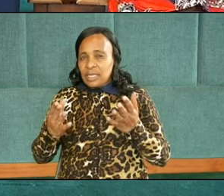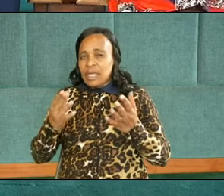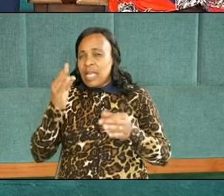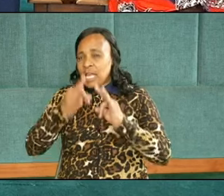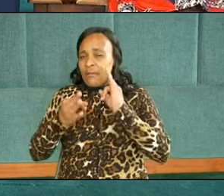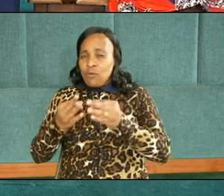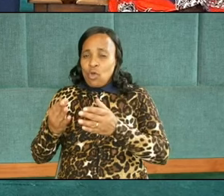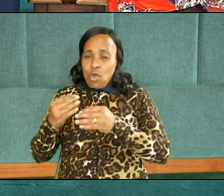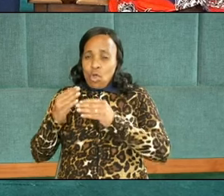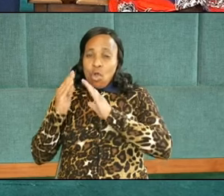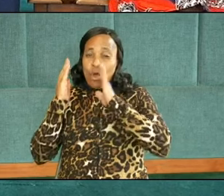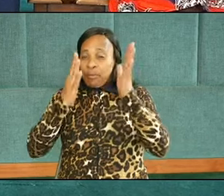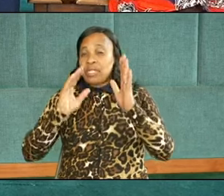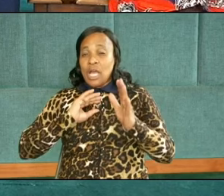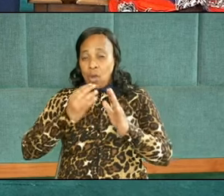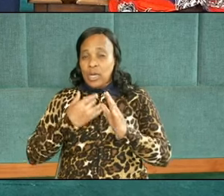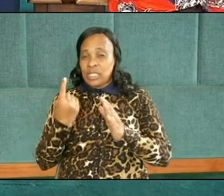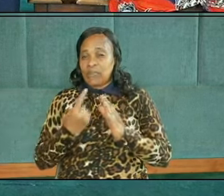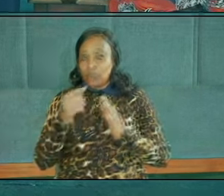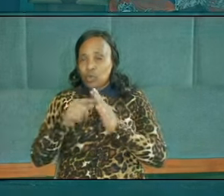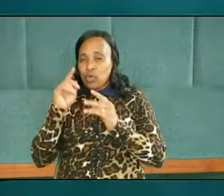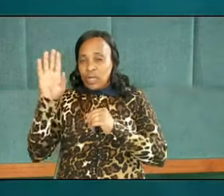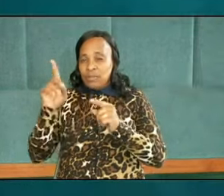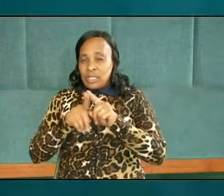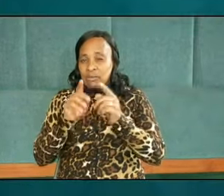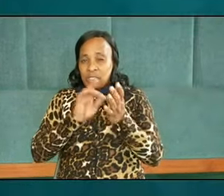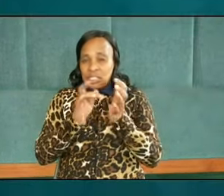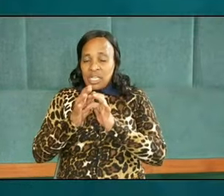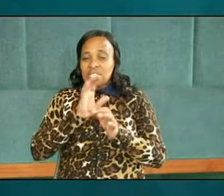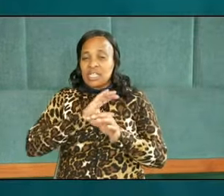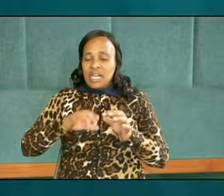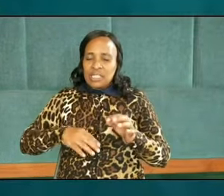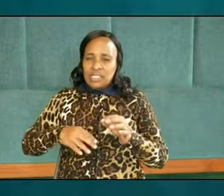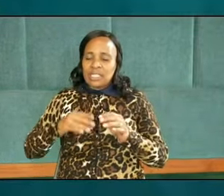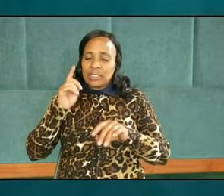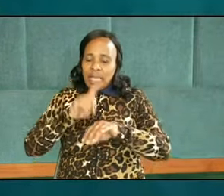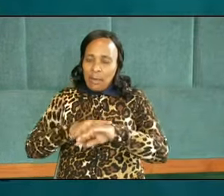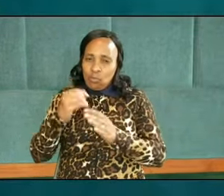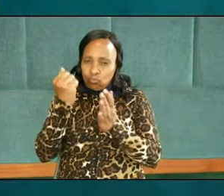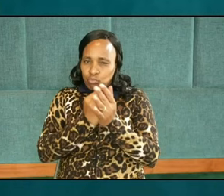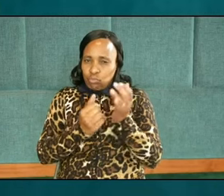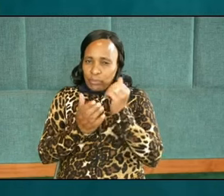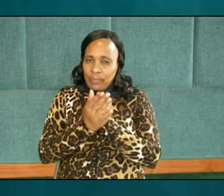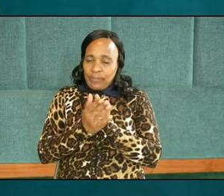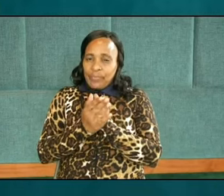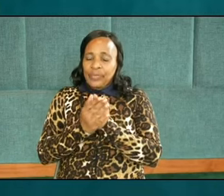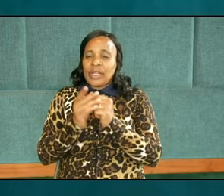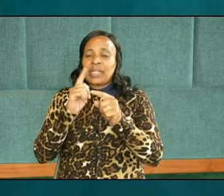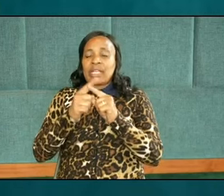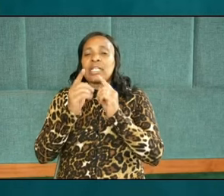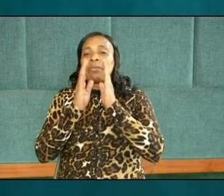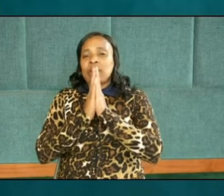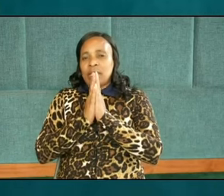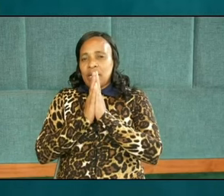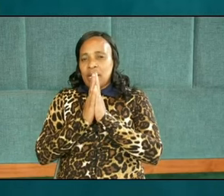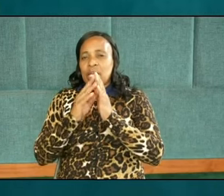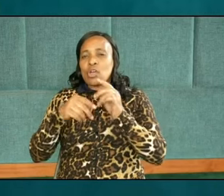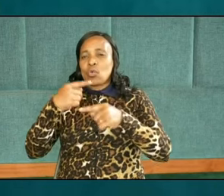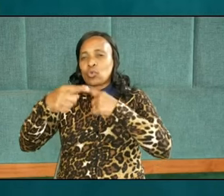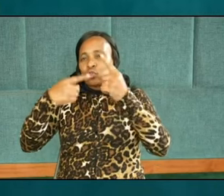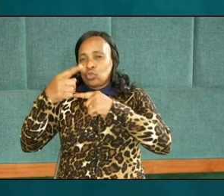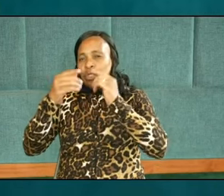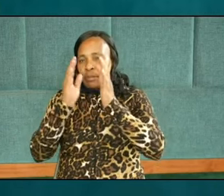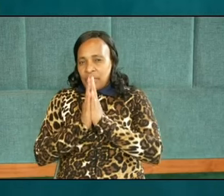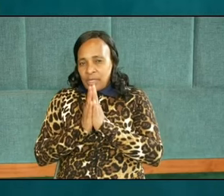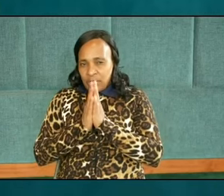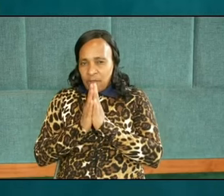him, like his son Jesus Christ did when he was crucified. Remember the prayer he prayed for the people who crucified